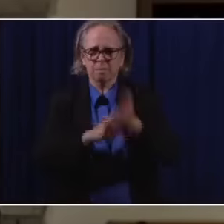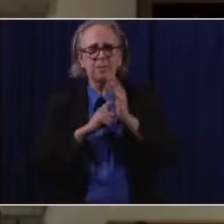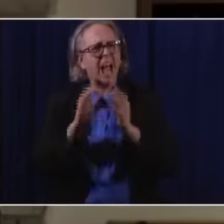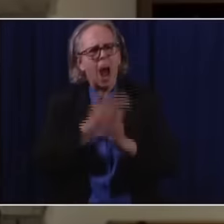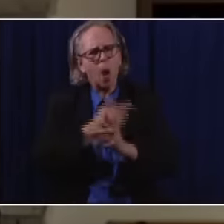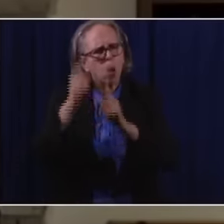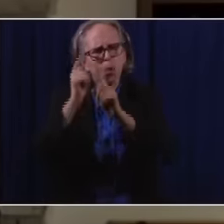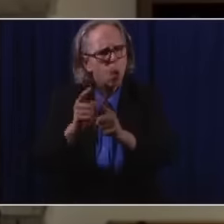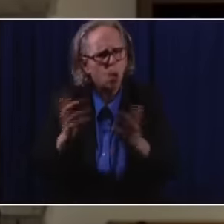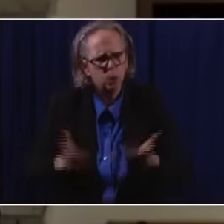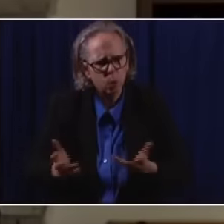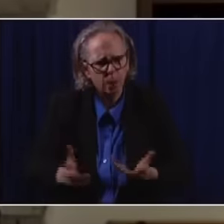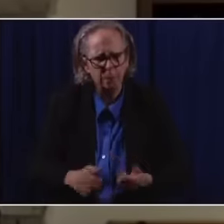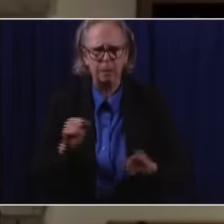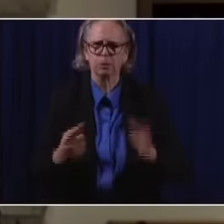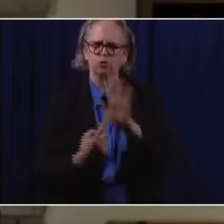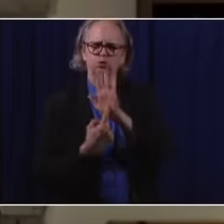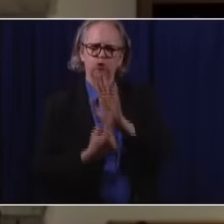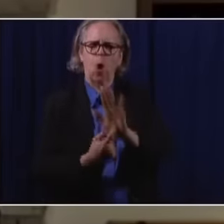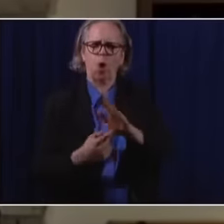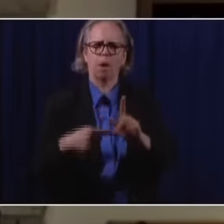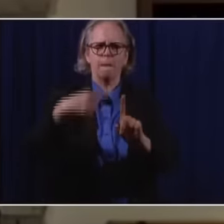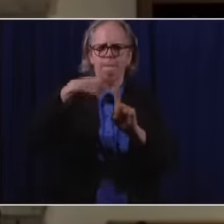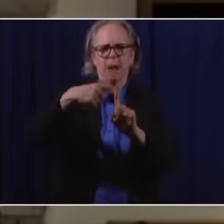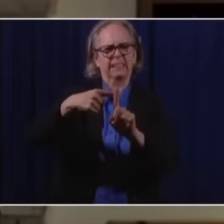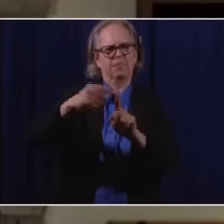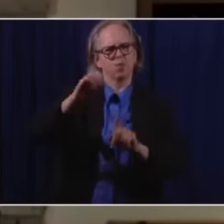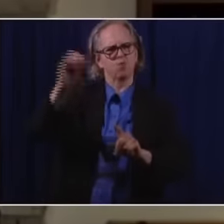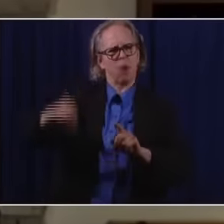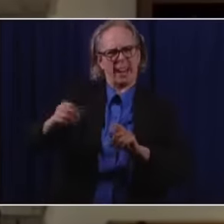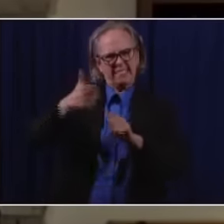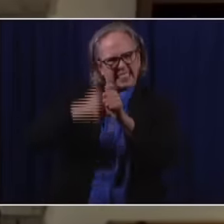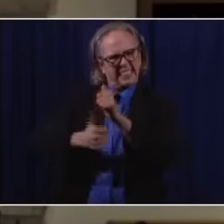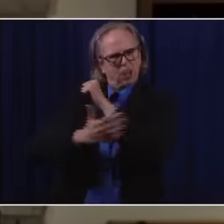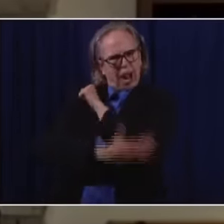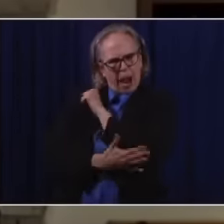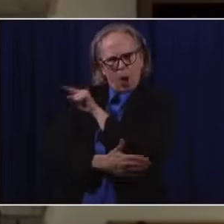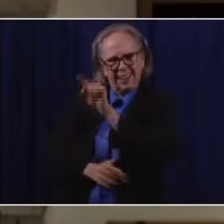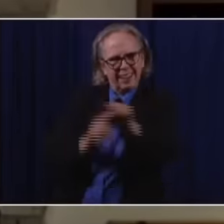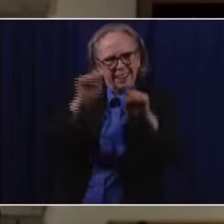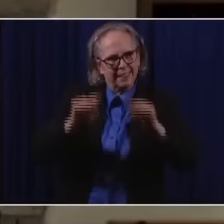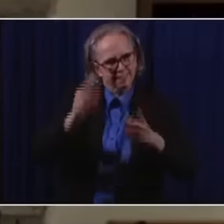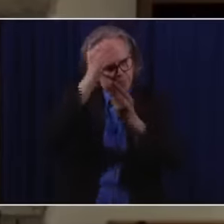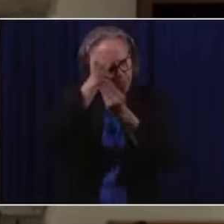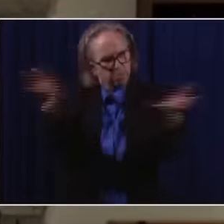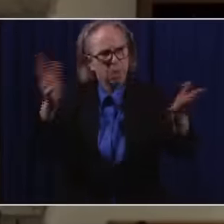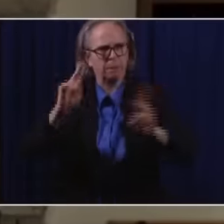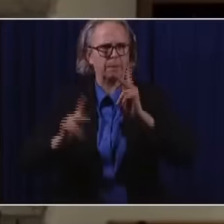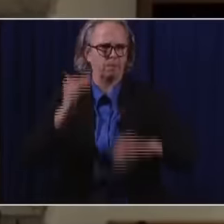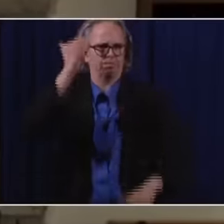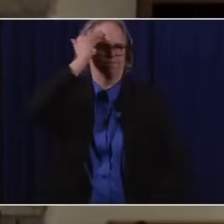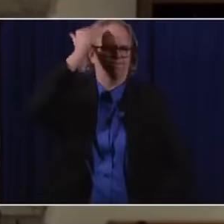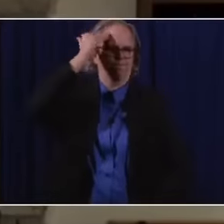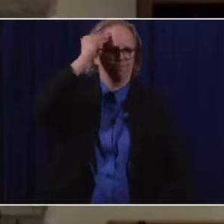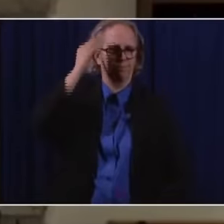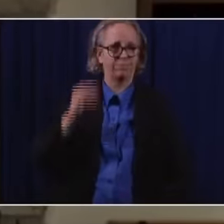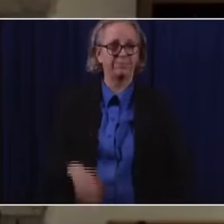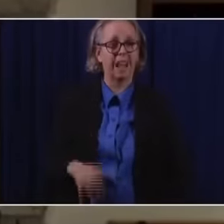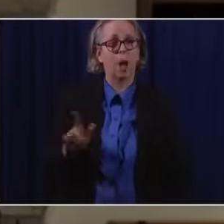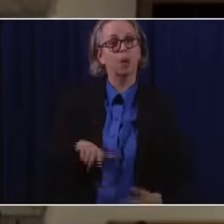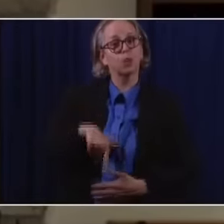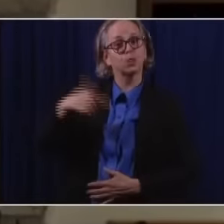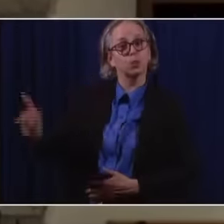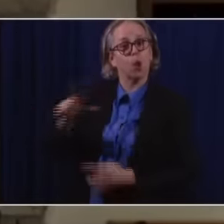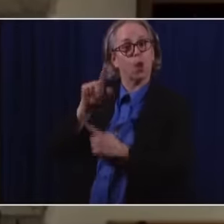on are coming soon. Let me go to the Lieutenant Governor, see if he has